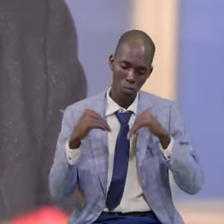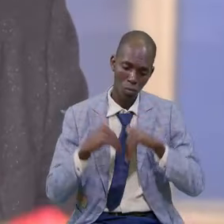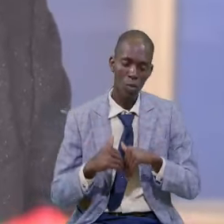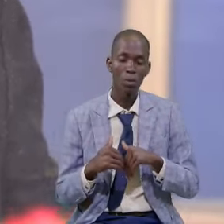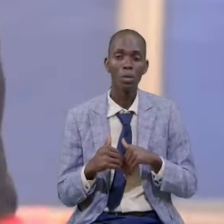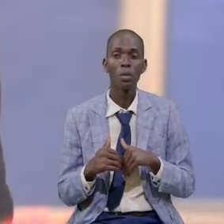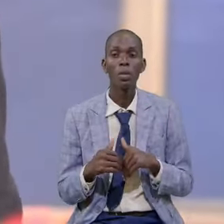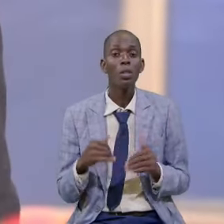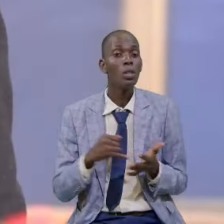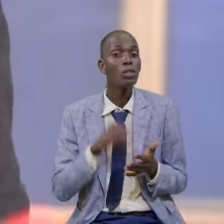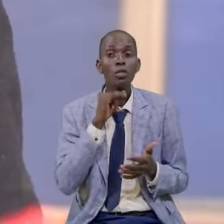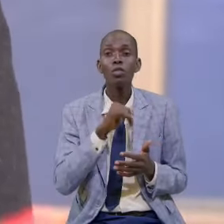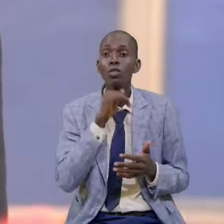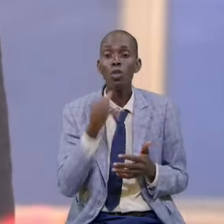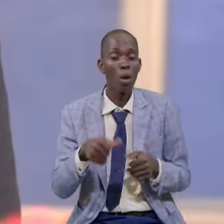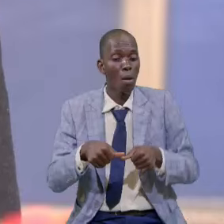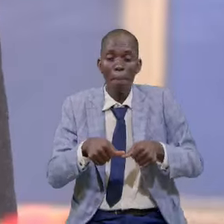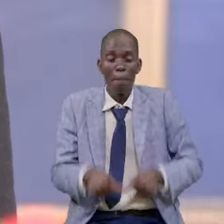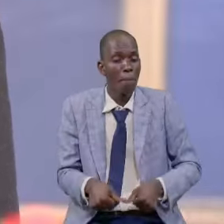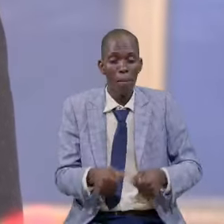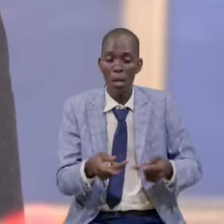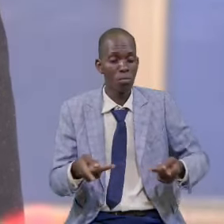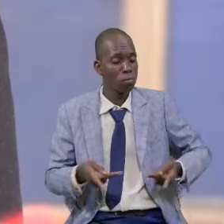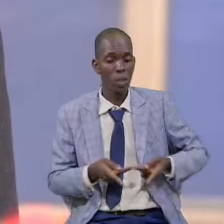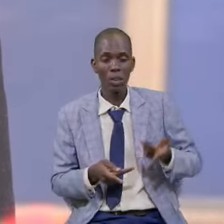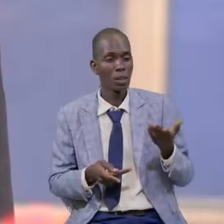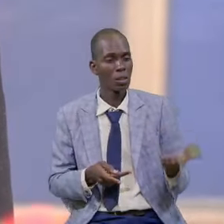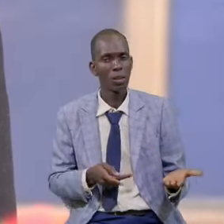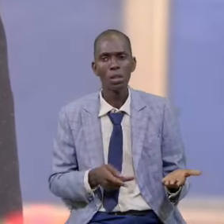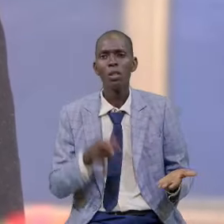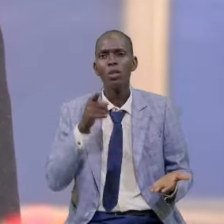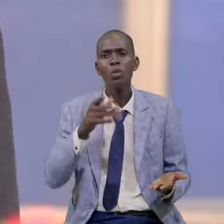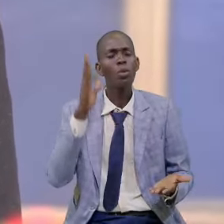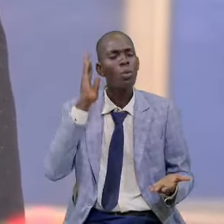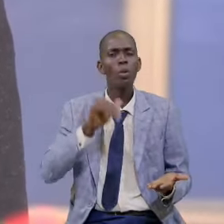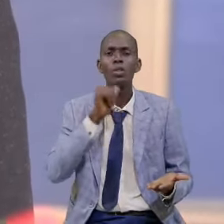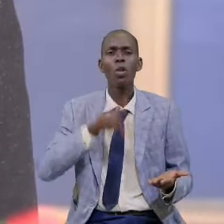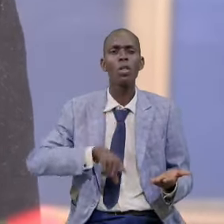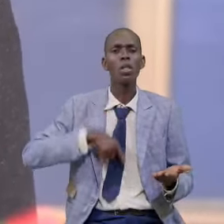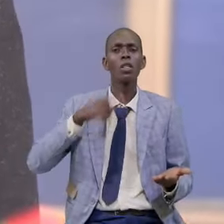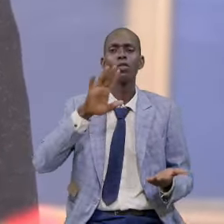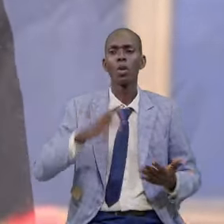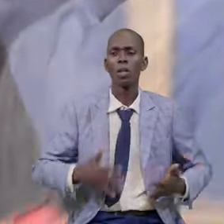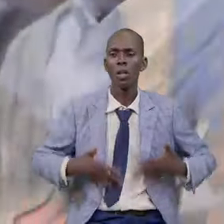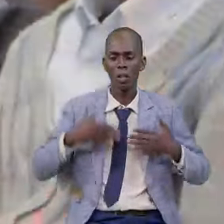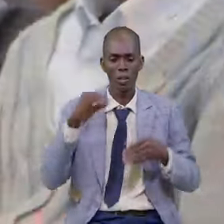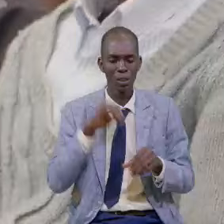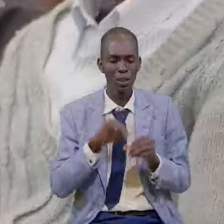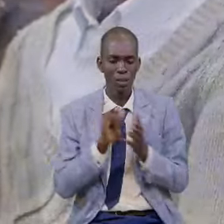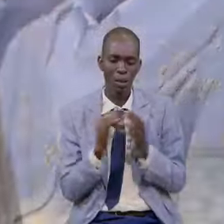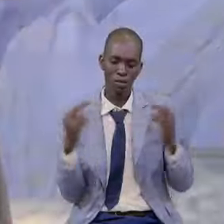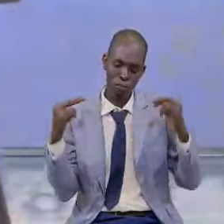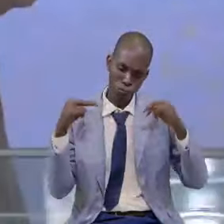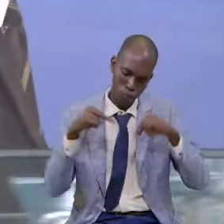temporary, it's not a permanent thing. You will not live your life in the valley of a shadow. And then